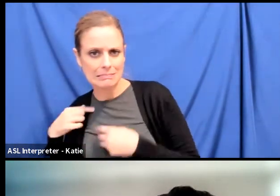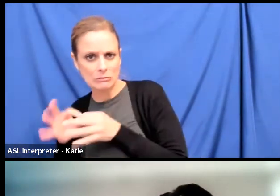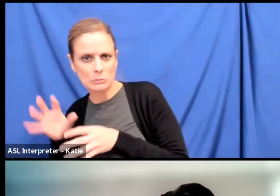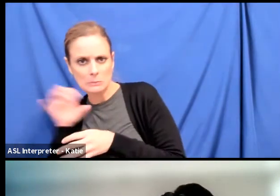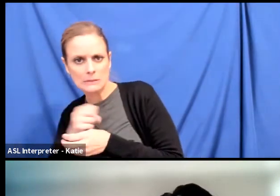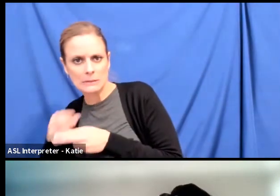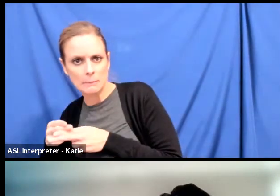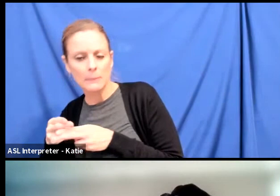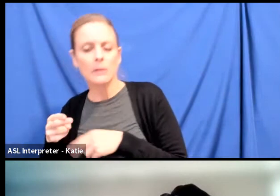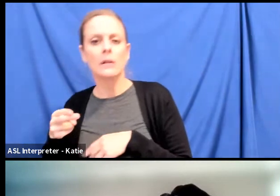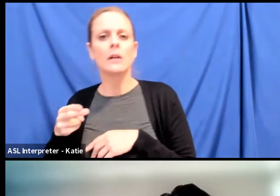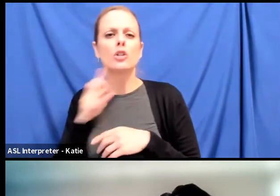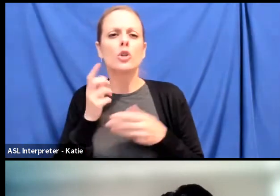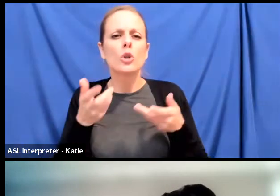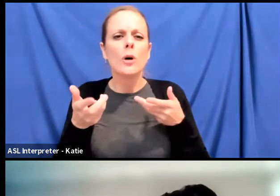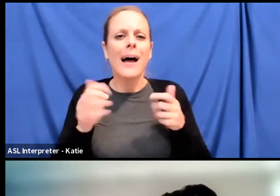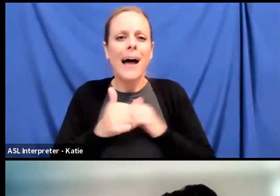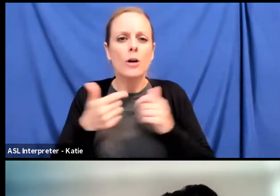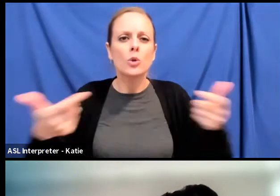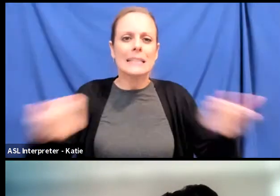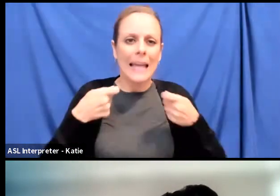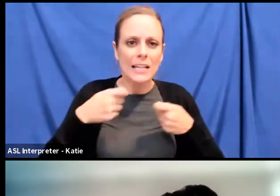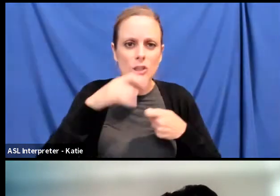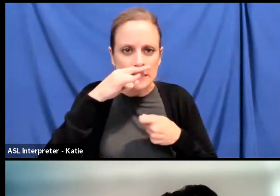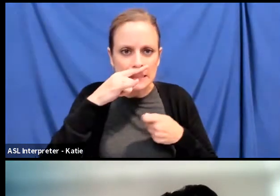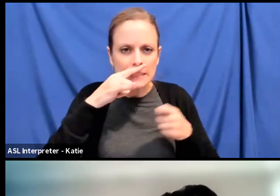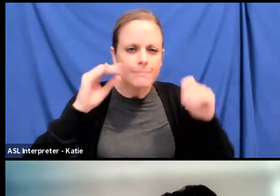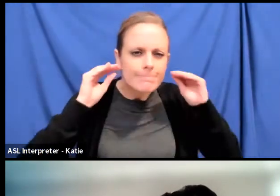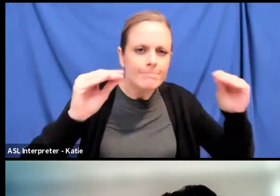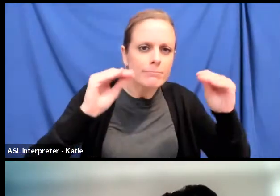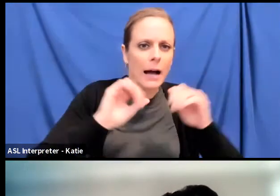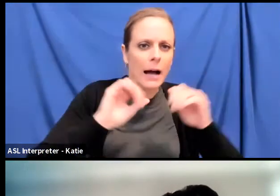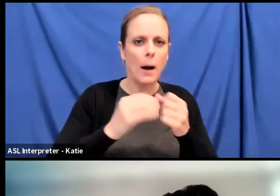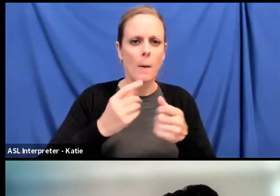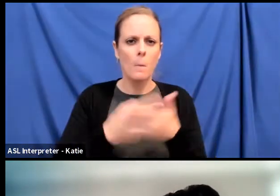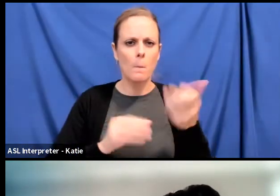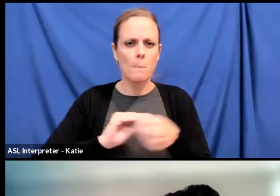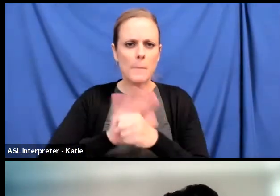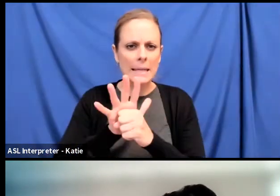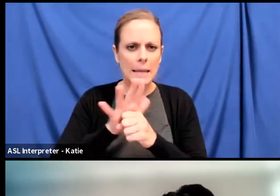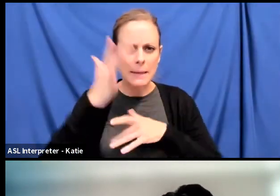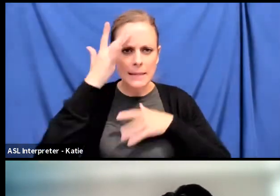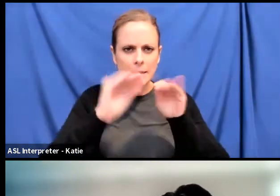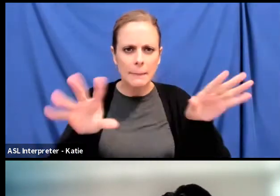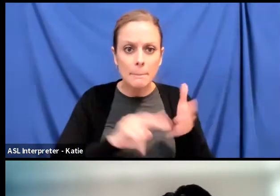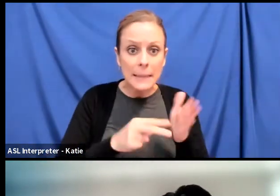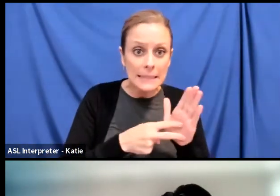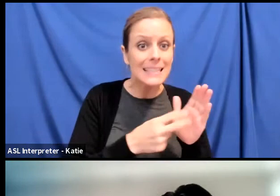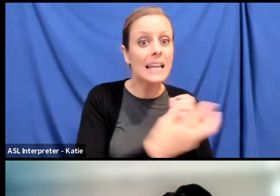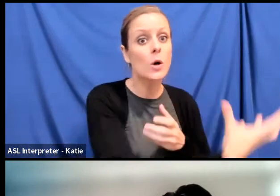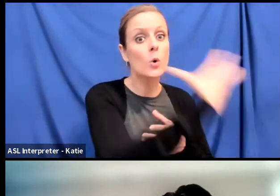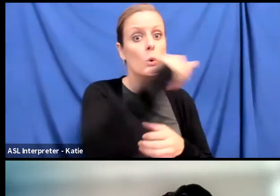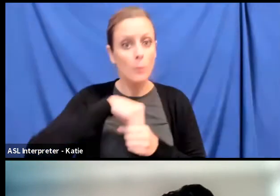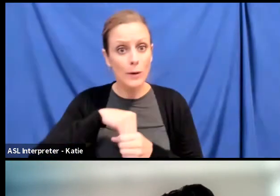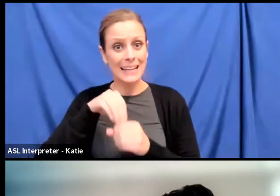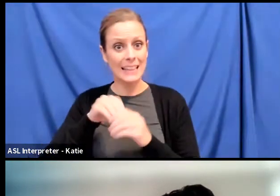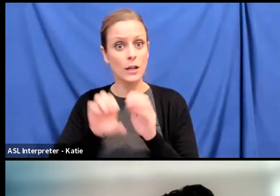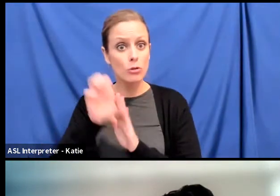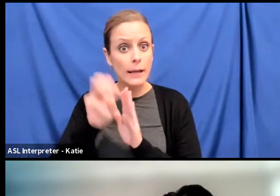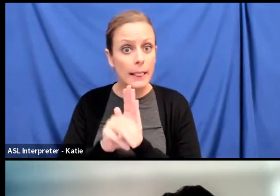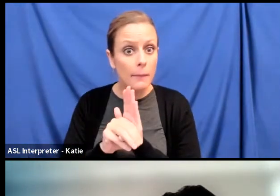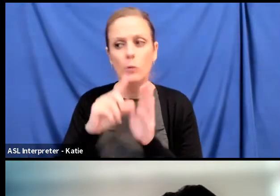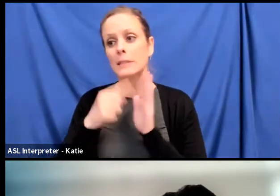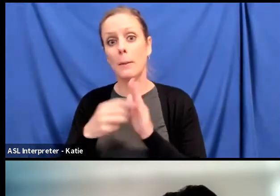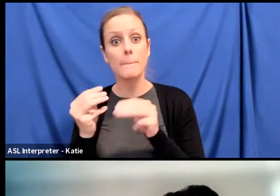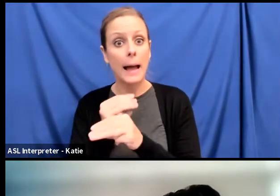learning about pandemics and then incorporating that kind of stuff into the curriculum. So, some of your math class is